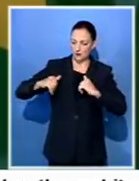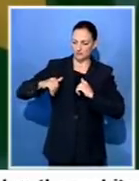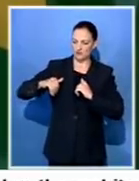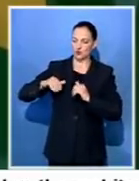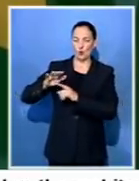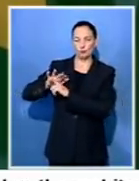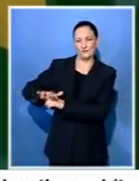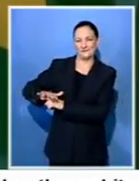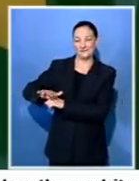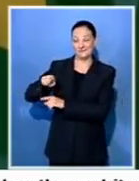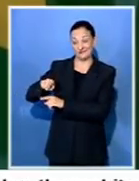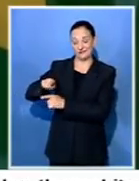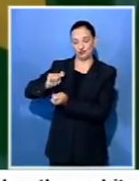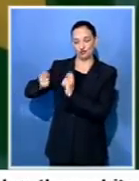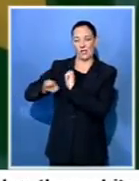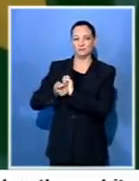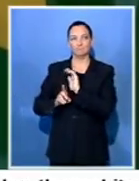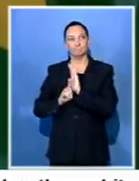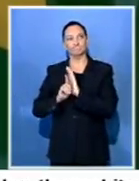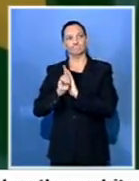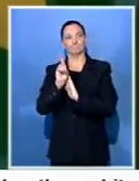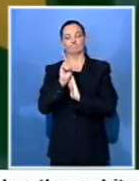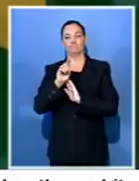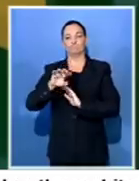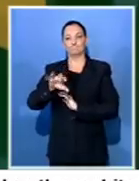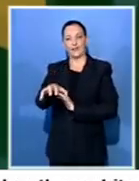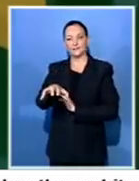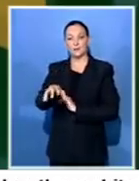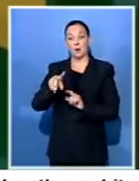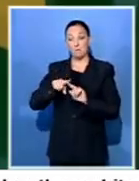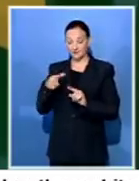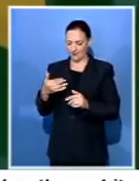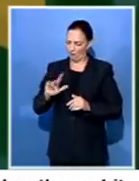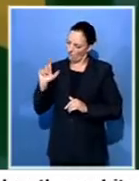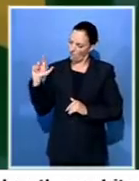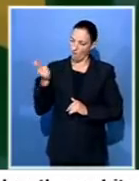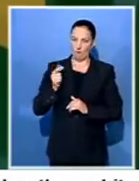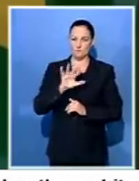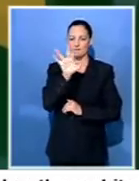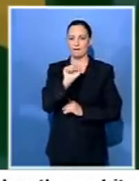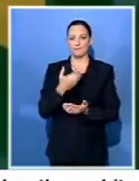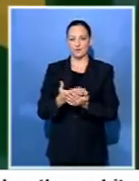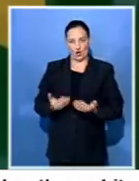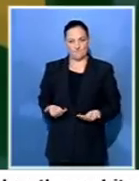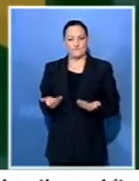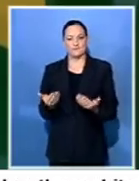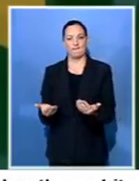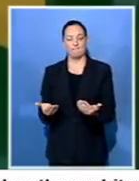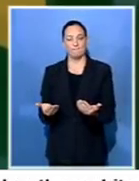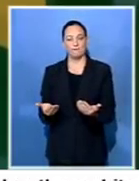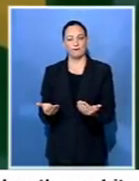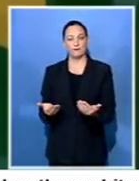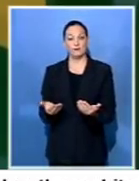machinery into a developmental state that would serve all South Africans, he